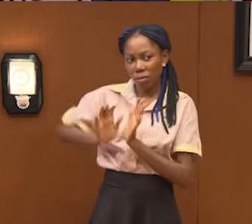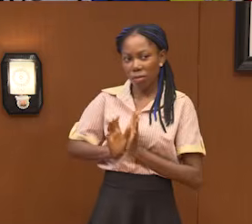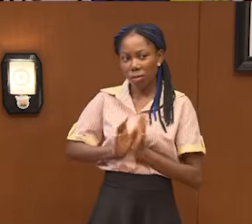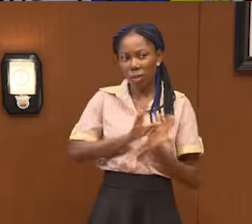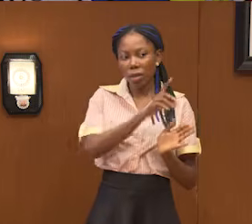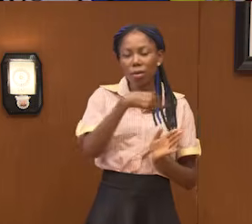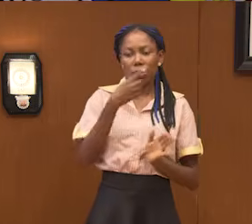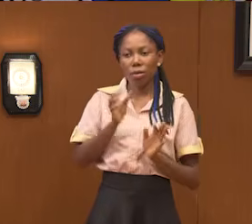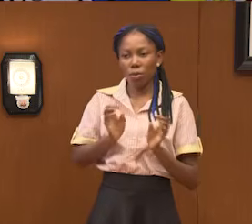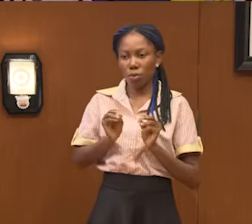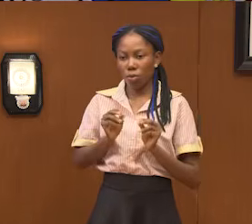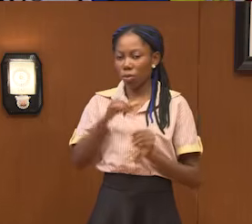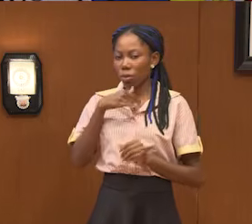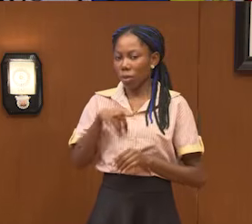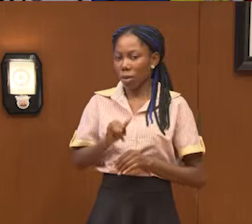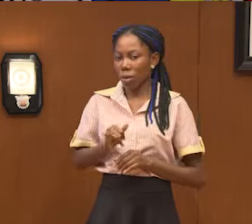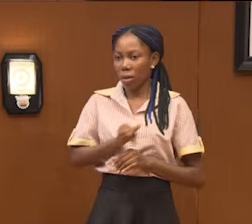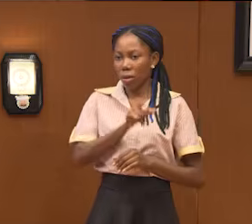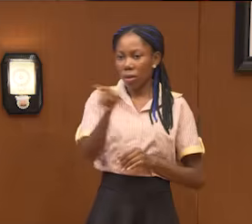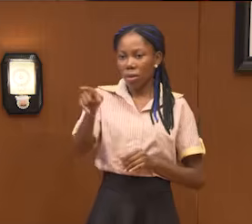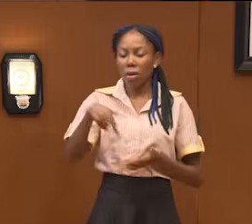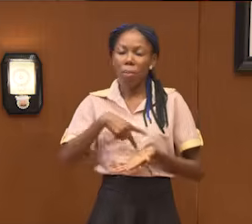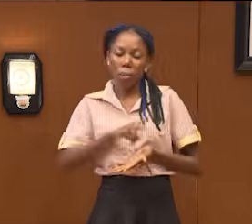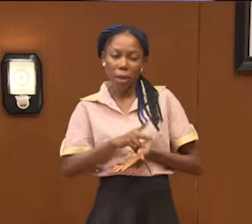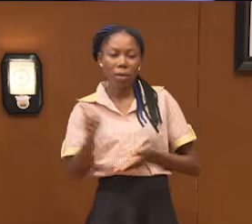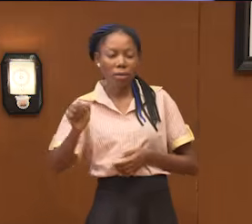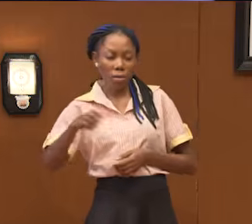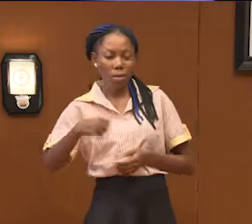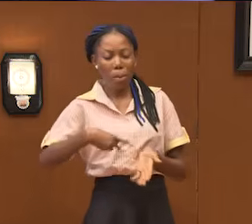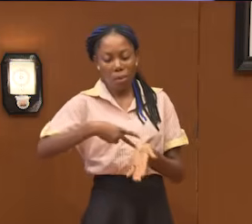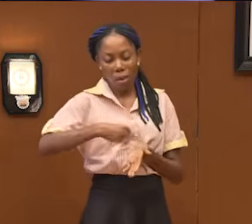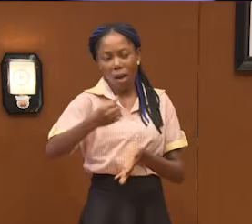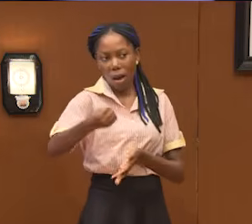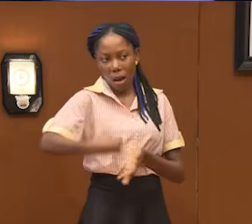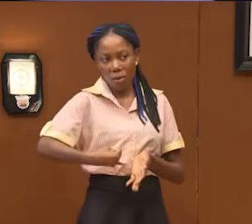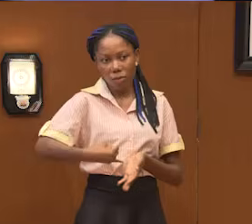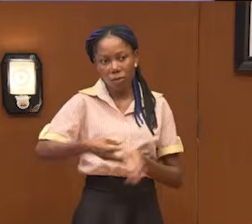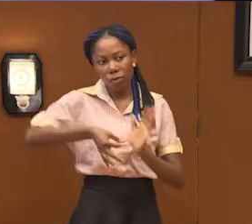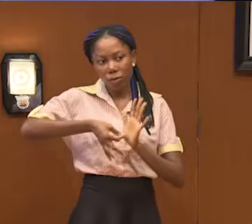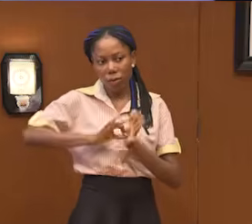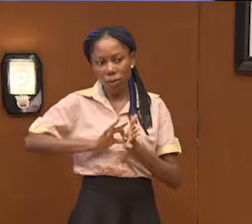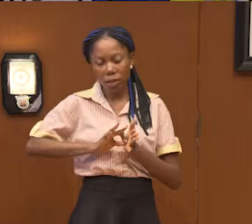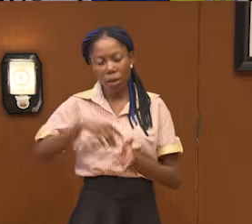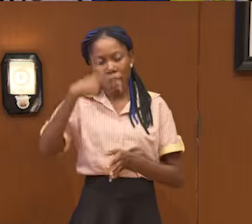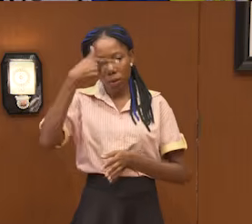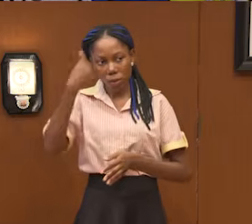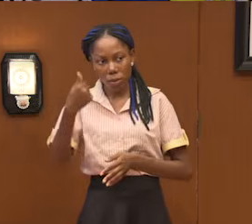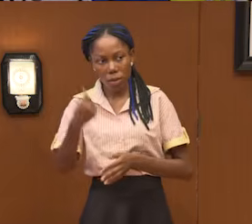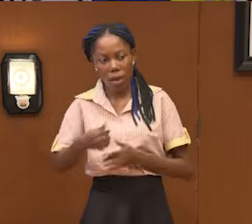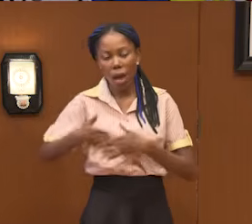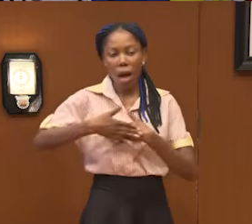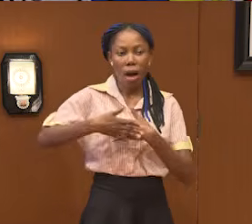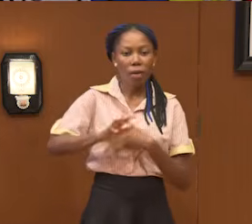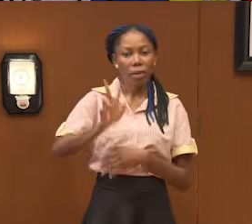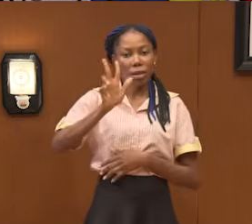there. You've paid for their school fees, have you? I've paid half. You've paid half for now. Because after